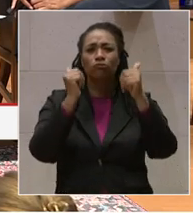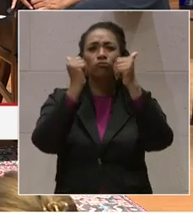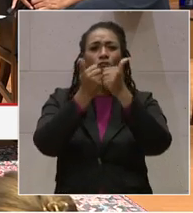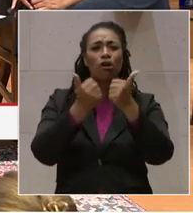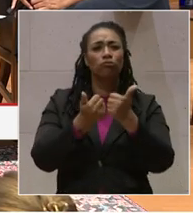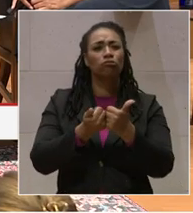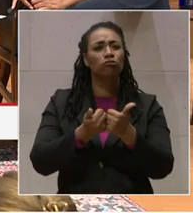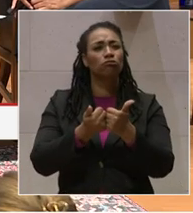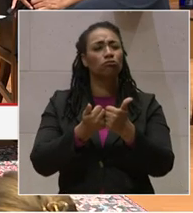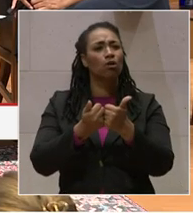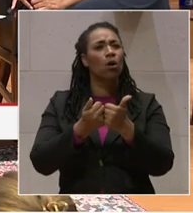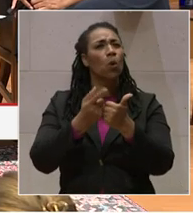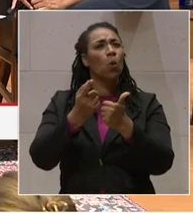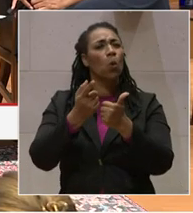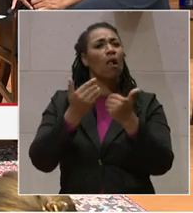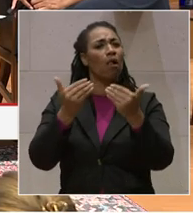goal.